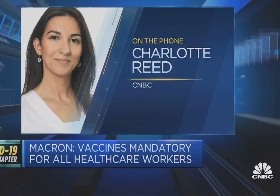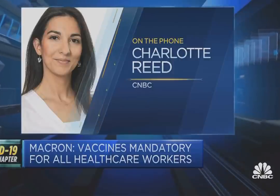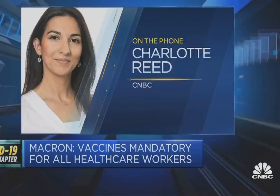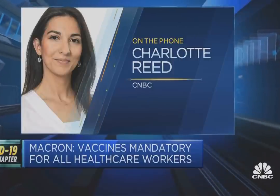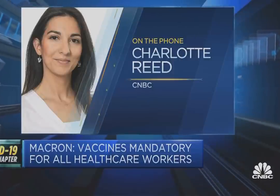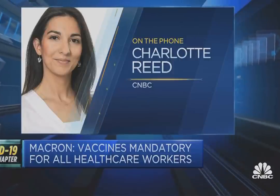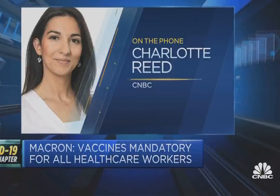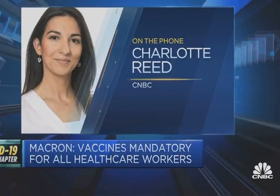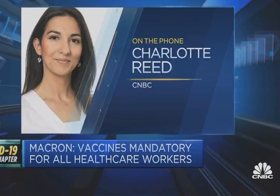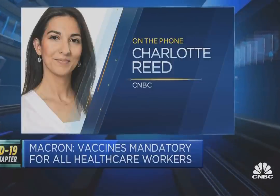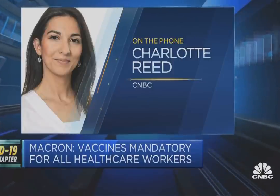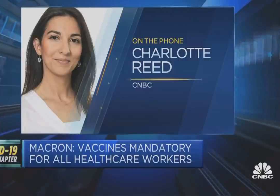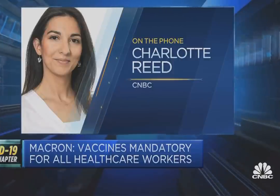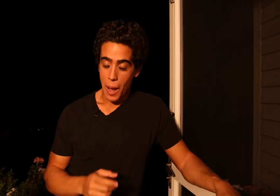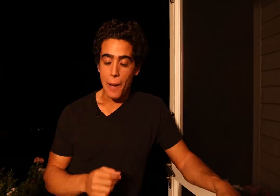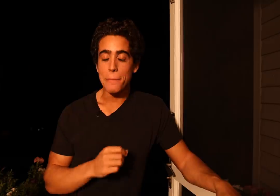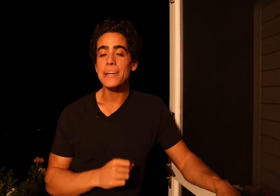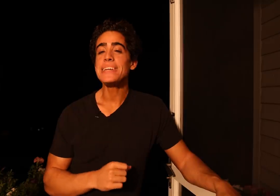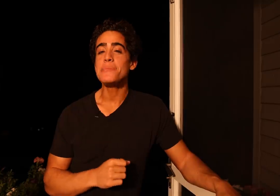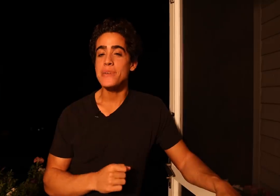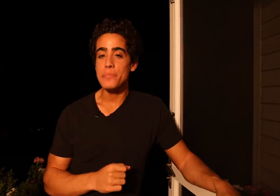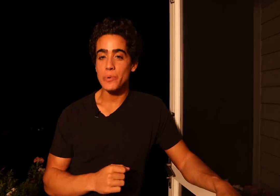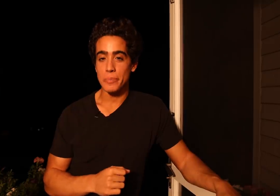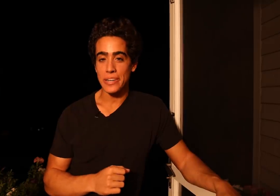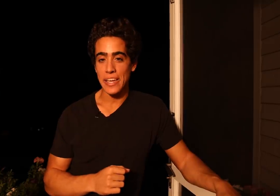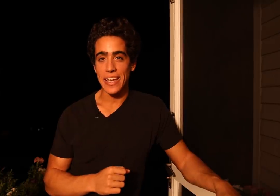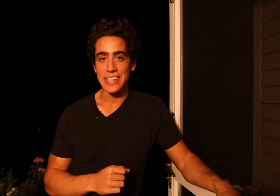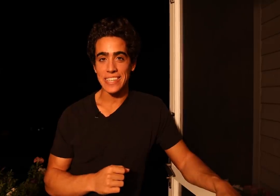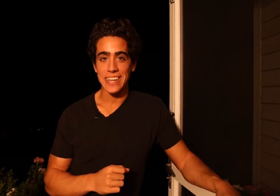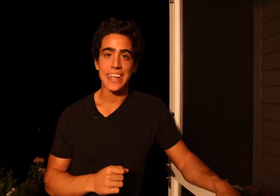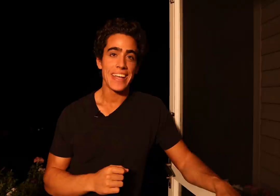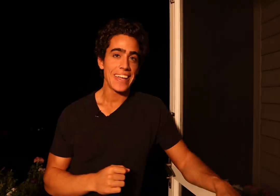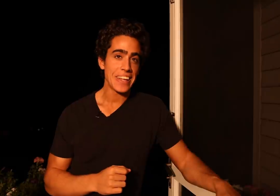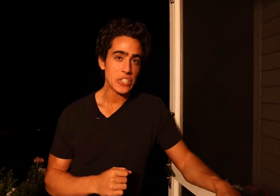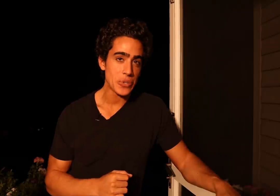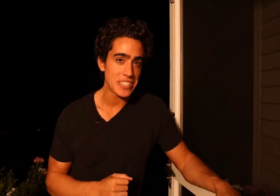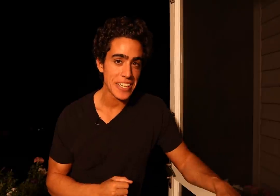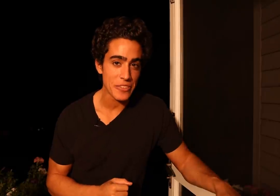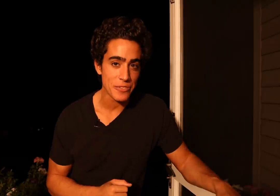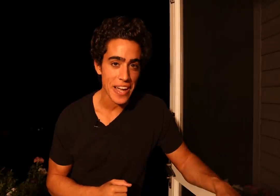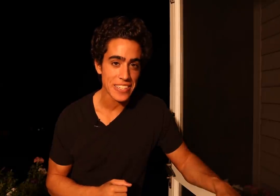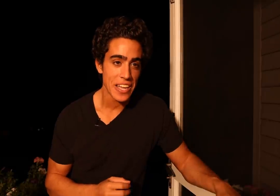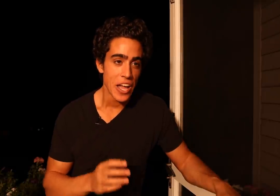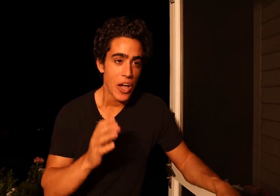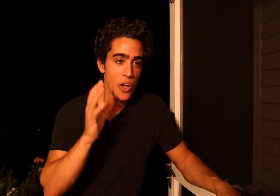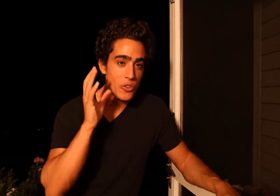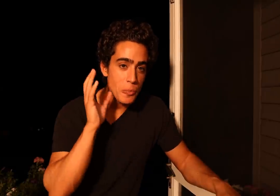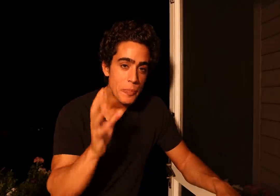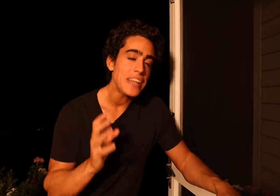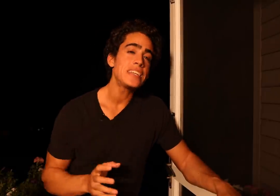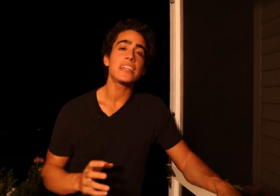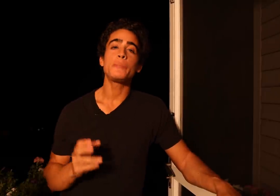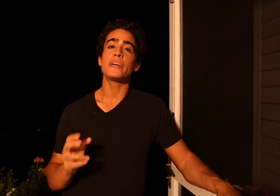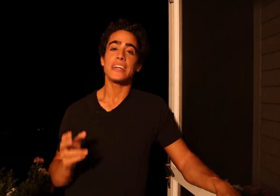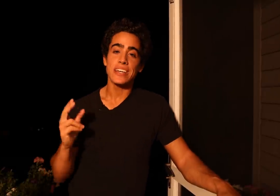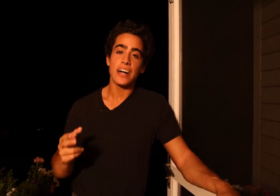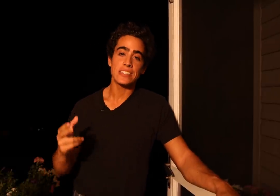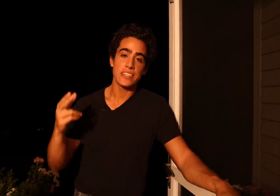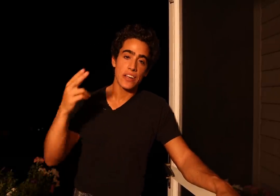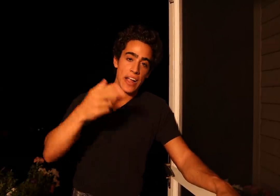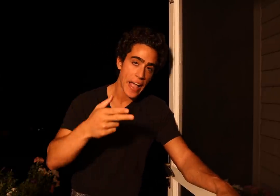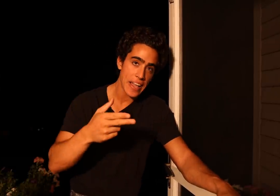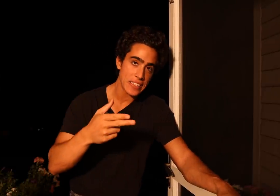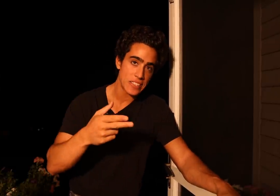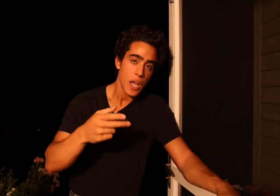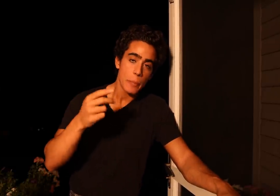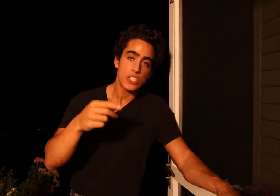the president's address there's certainly some positive effect there a million people booking is an interesting effect you basically put a